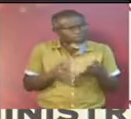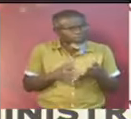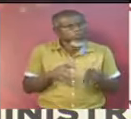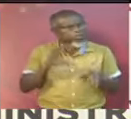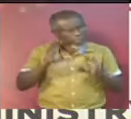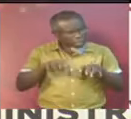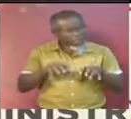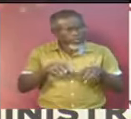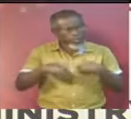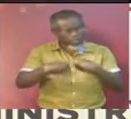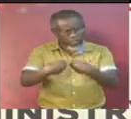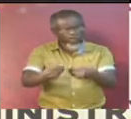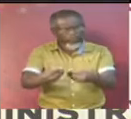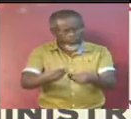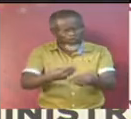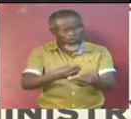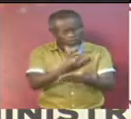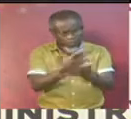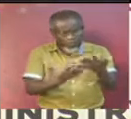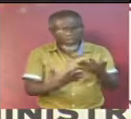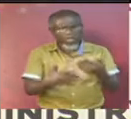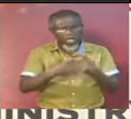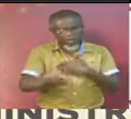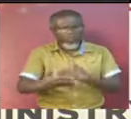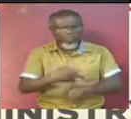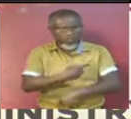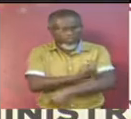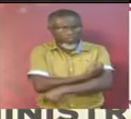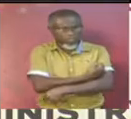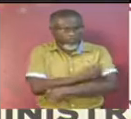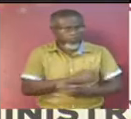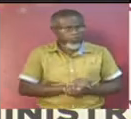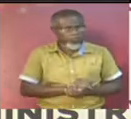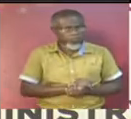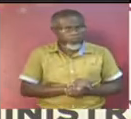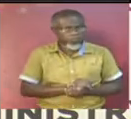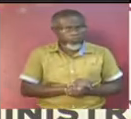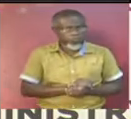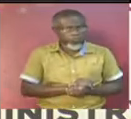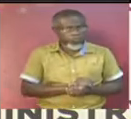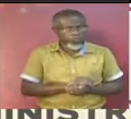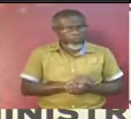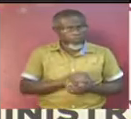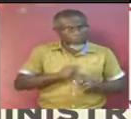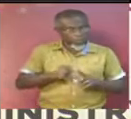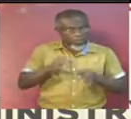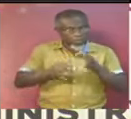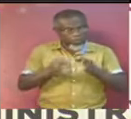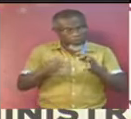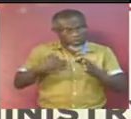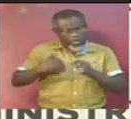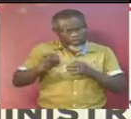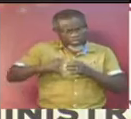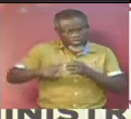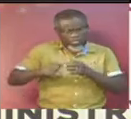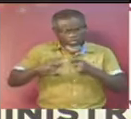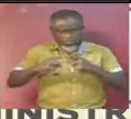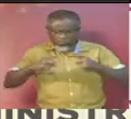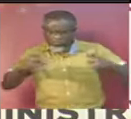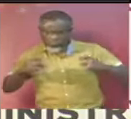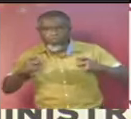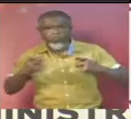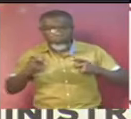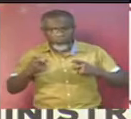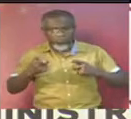vaccination. Obviously, once vaccinated, if you are having any mild side effects, you would not go